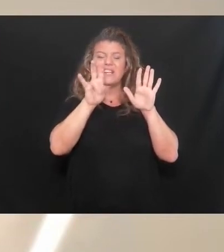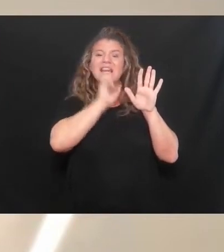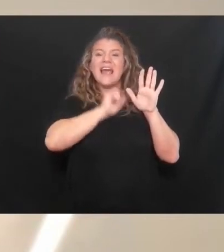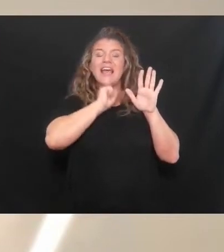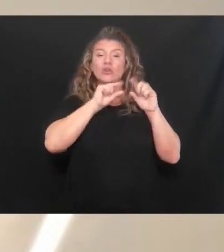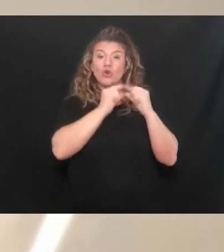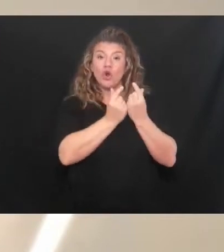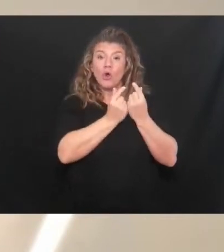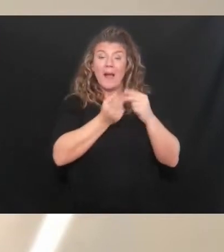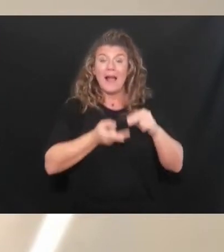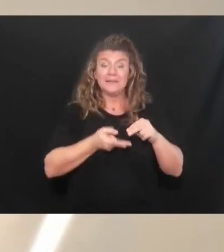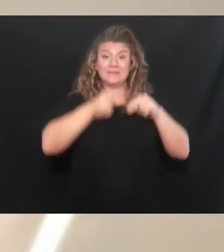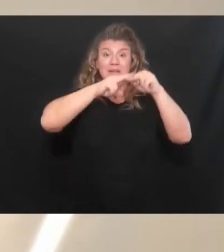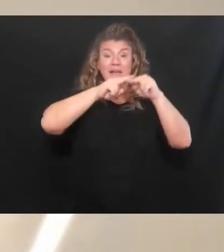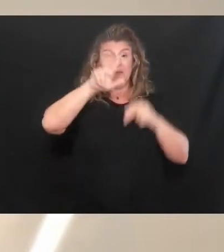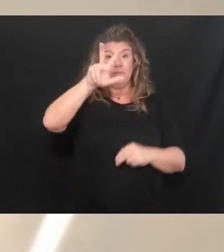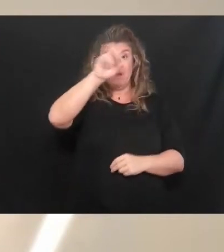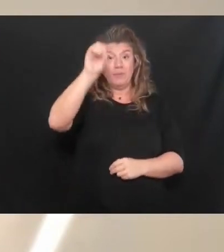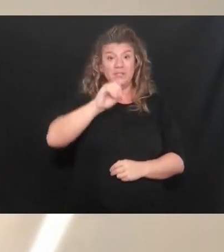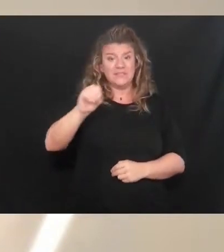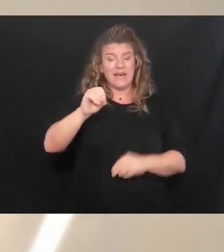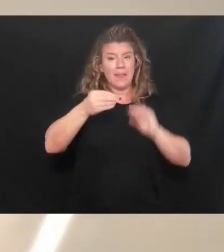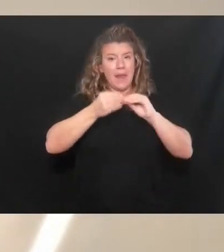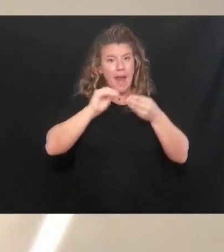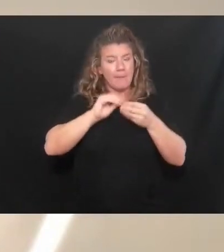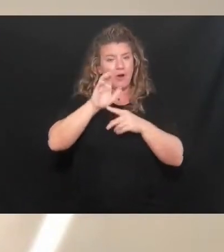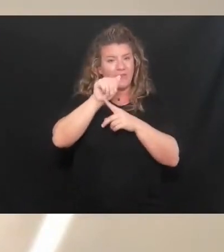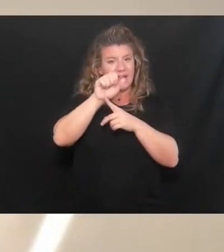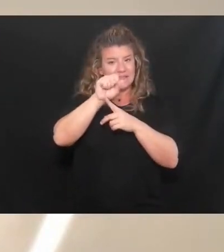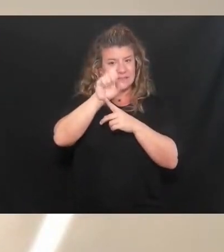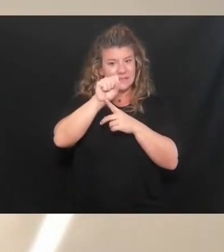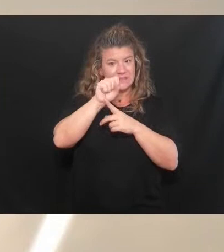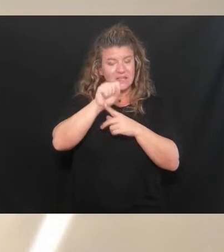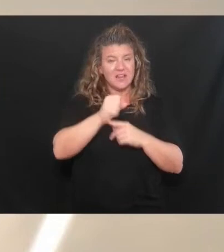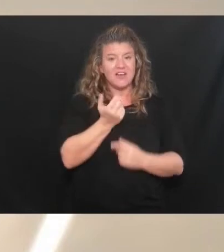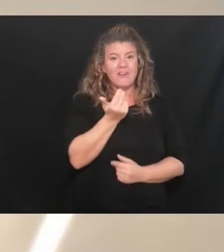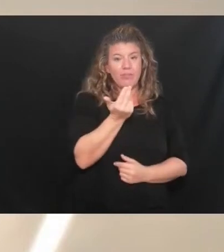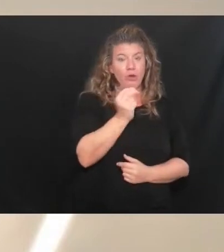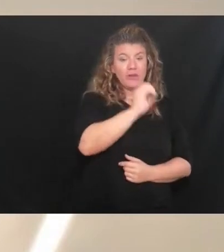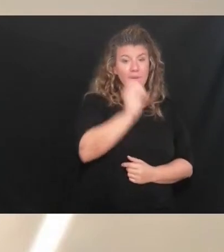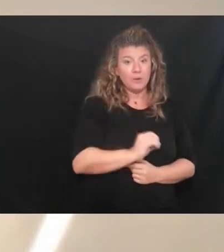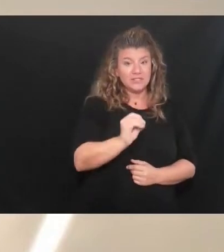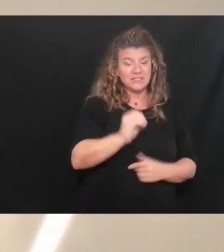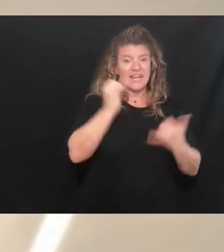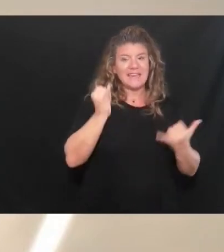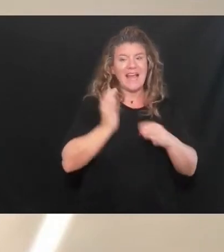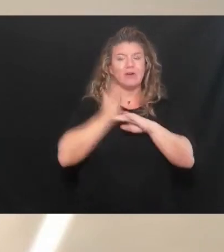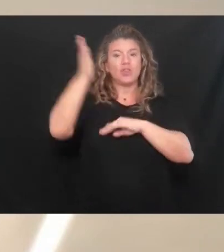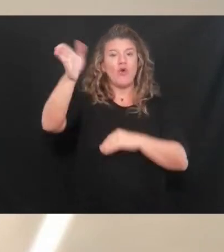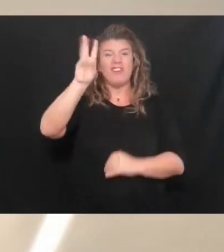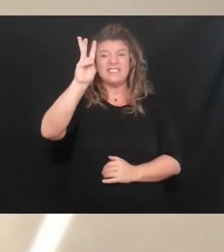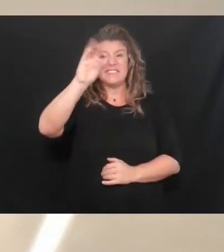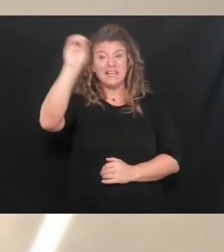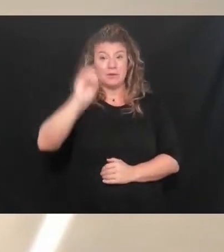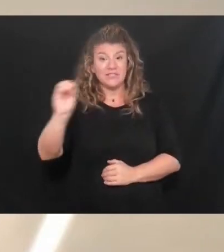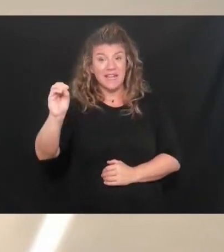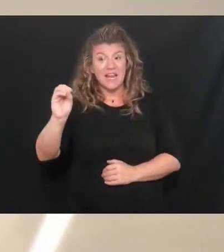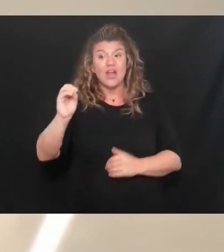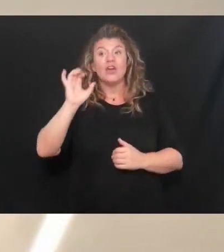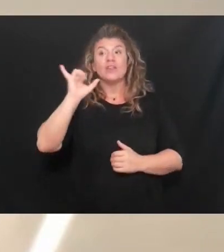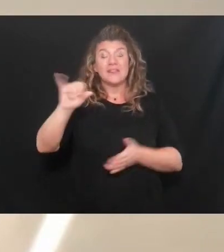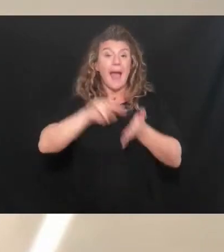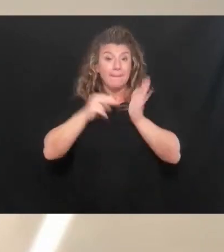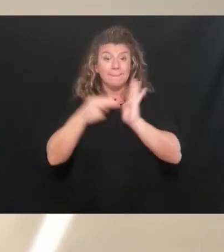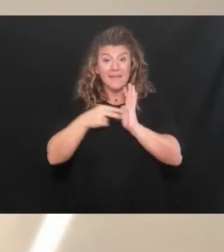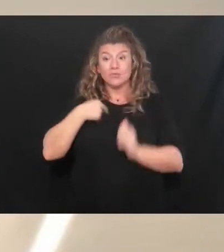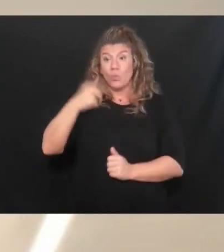up 3% recently in the number of cases, from 13% to over 16%. So we are